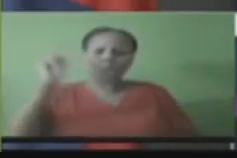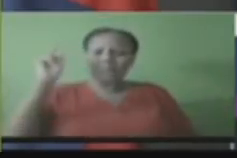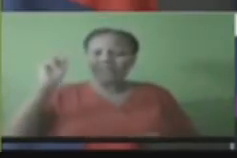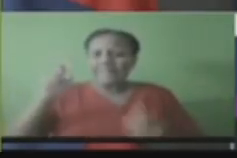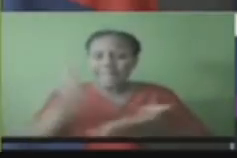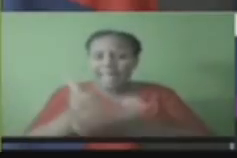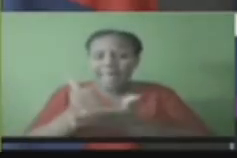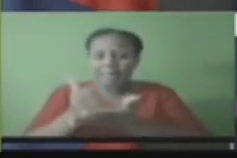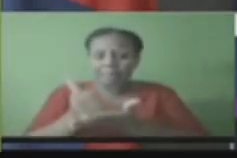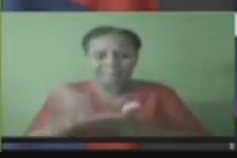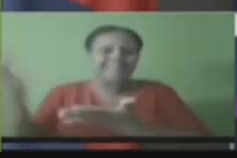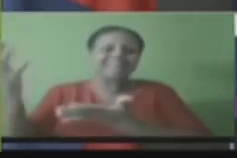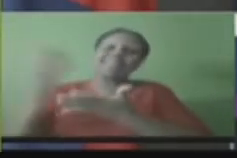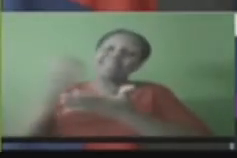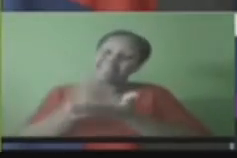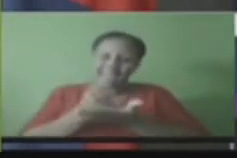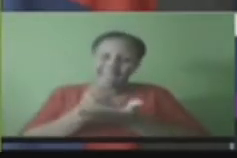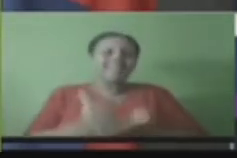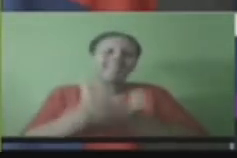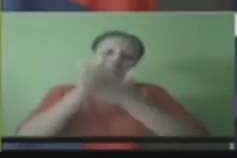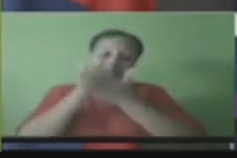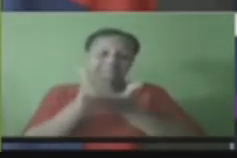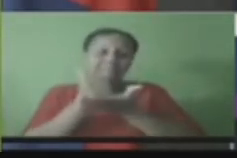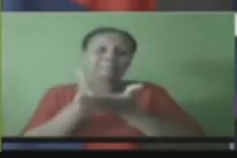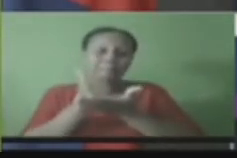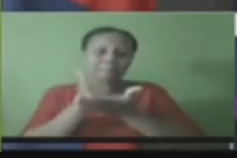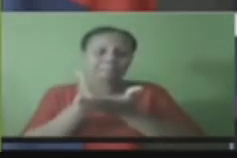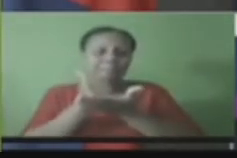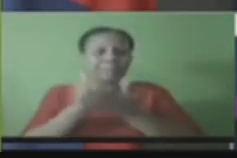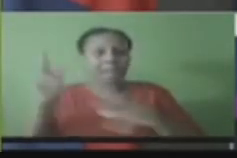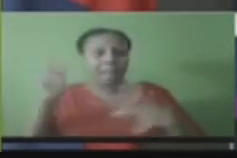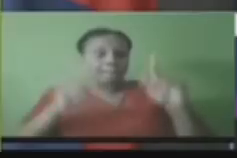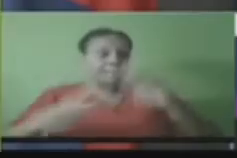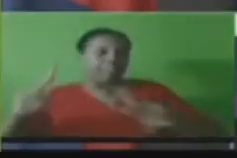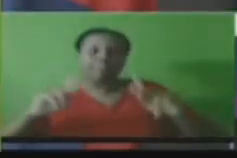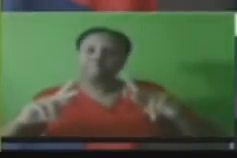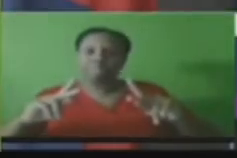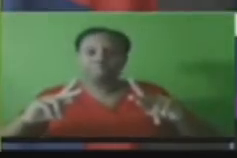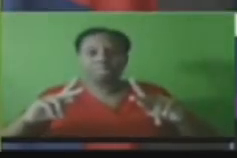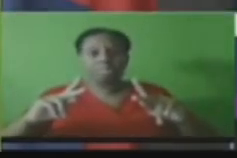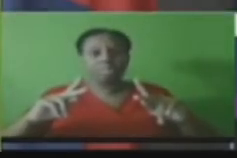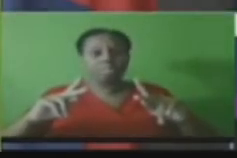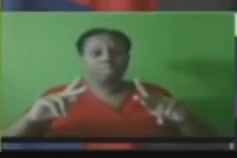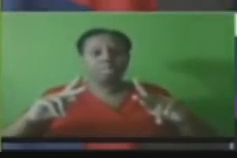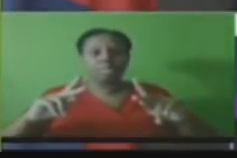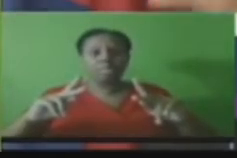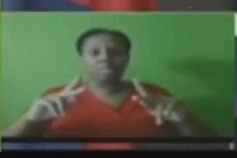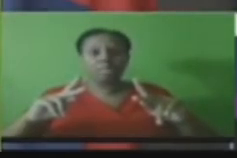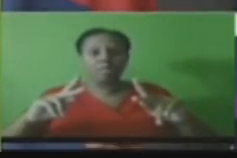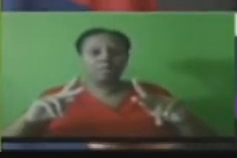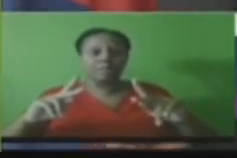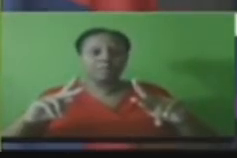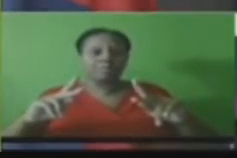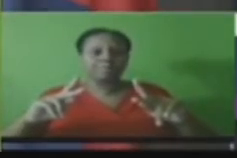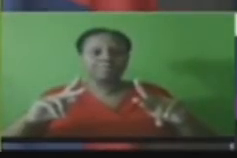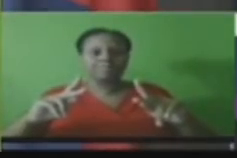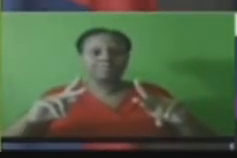are in fact trying to exploit the situation feel the full brunt of the law. And that is why